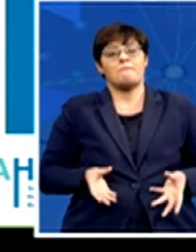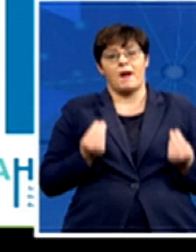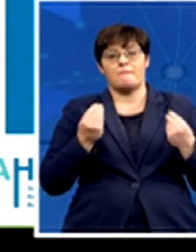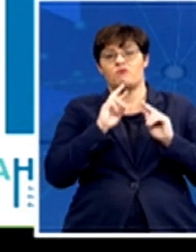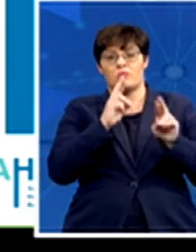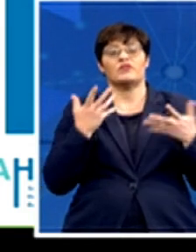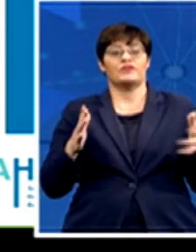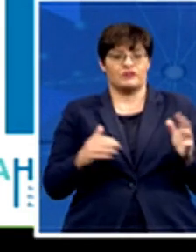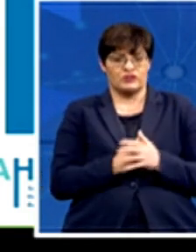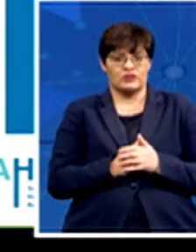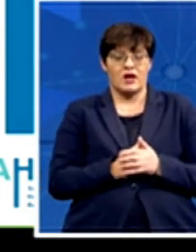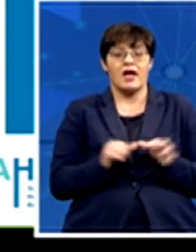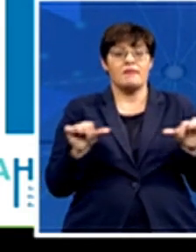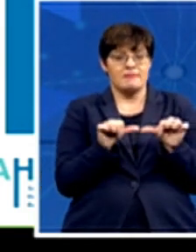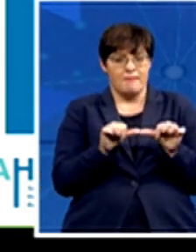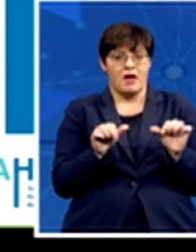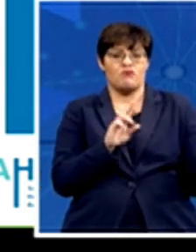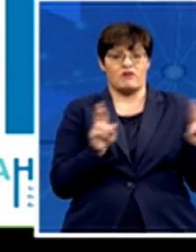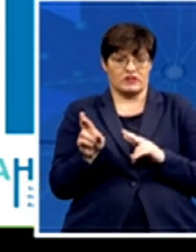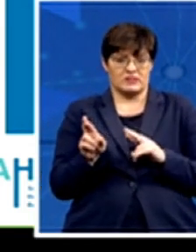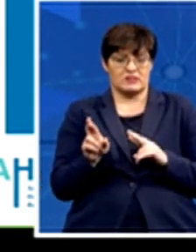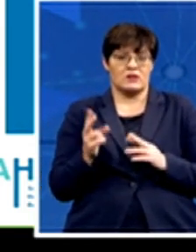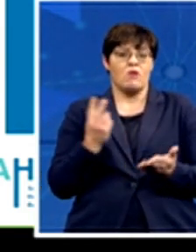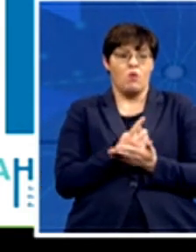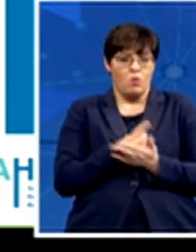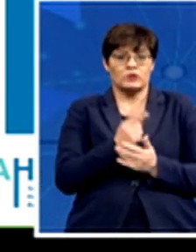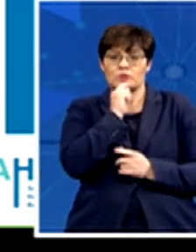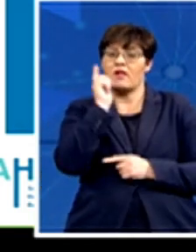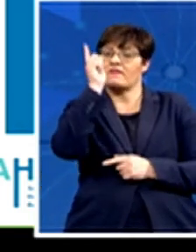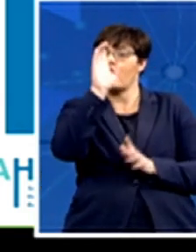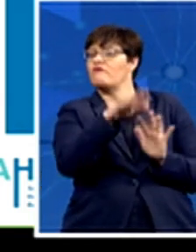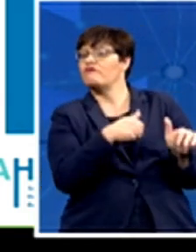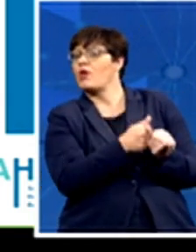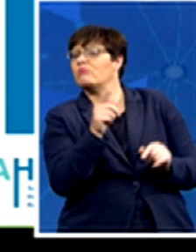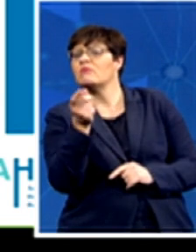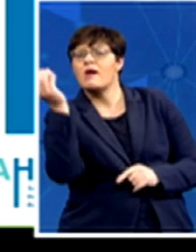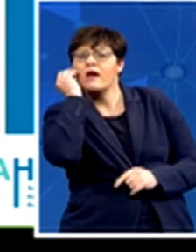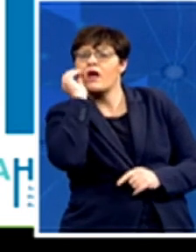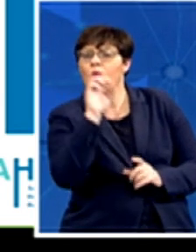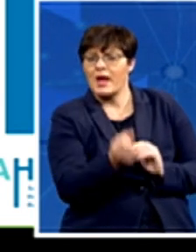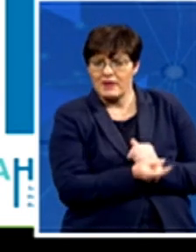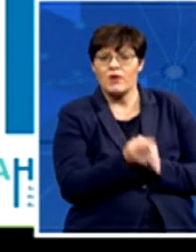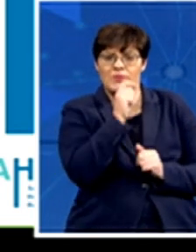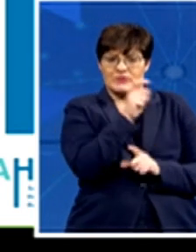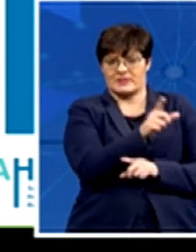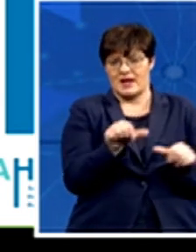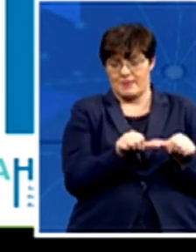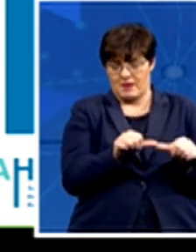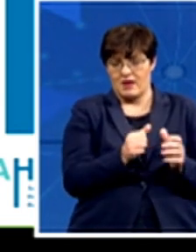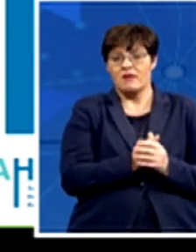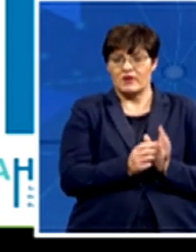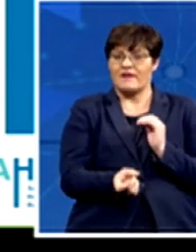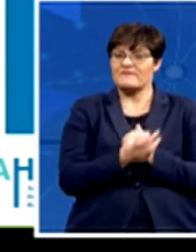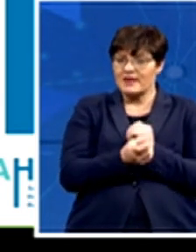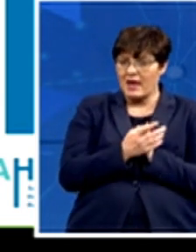can always use for follow-up purposes. It's a readily available platform for feedback about submitted reports. It